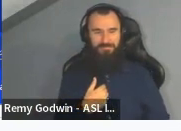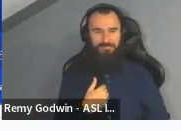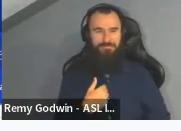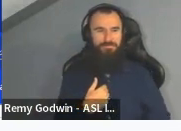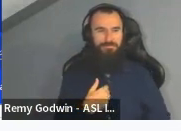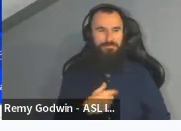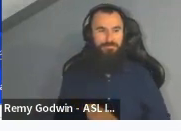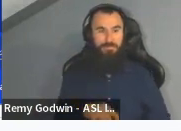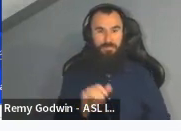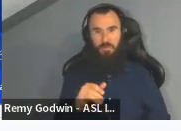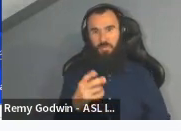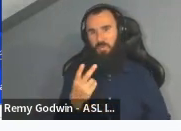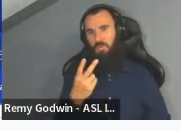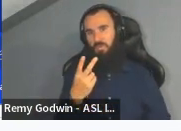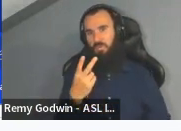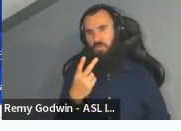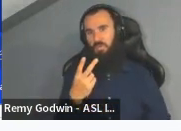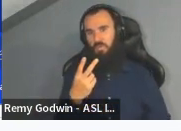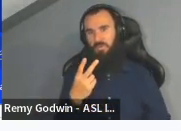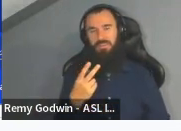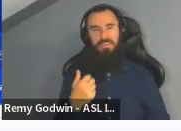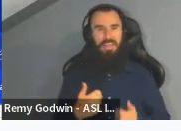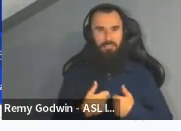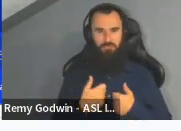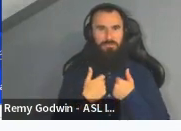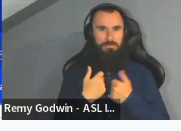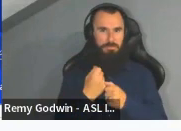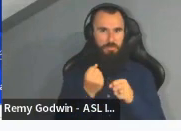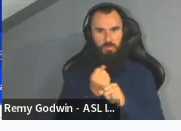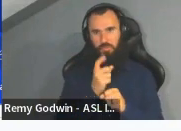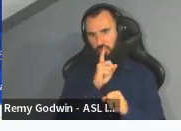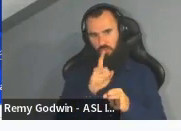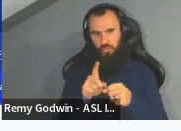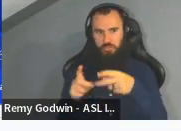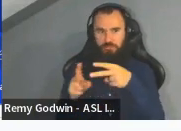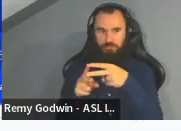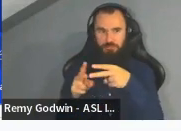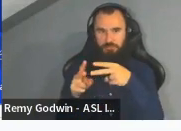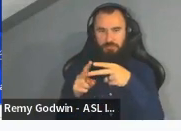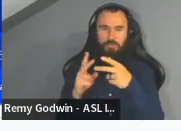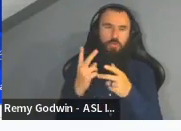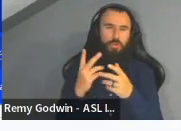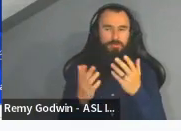So those are the two addresses you're going to want to, the two